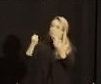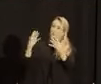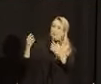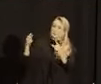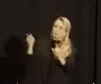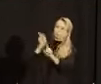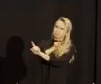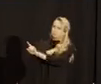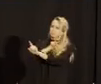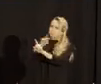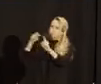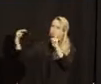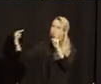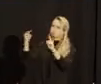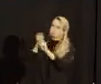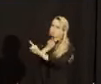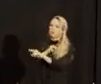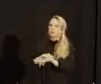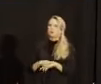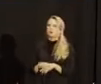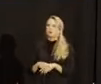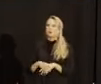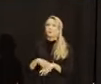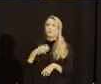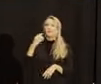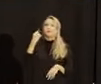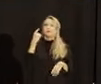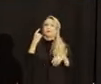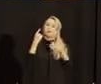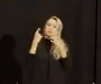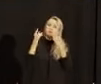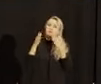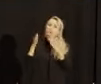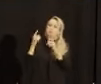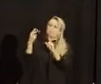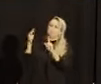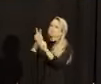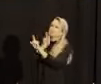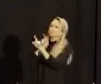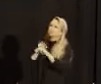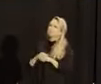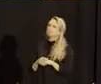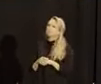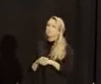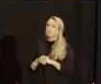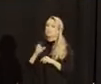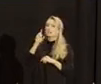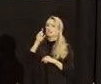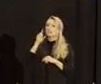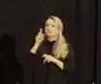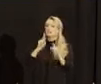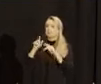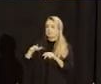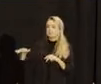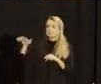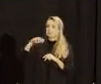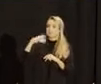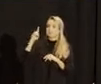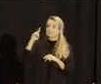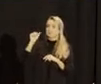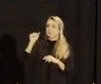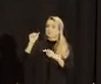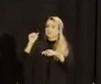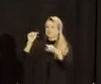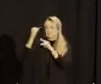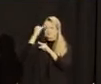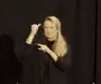One way is to look at how many opportunities are denied to people with disabilities because of stigma